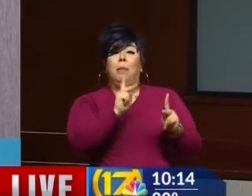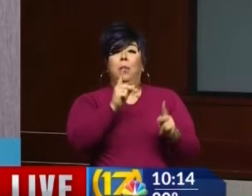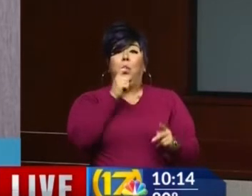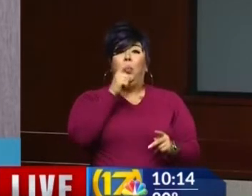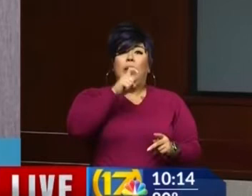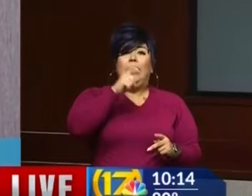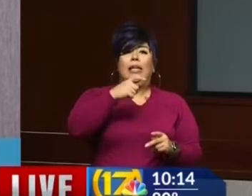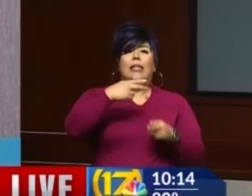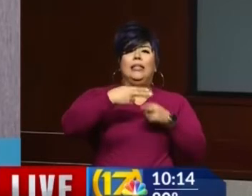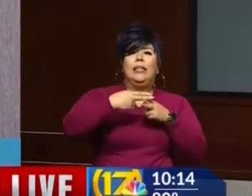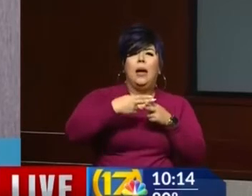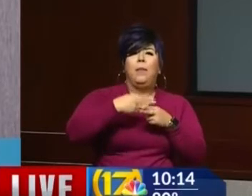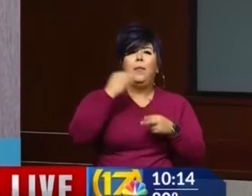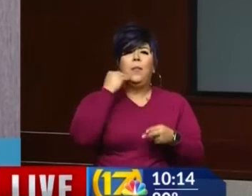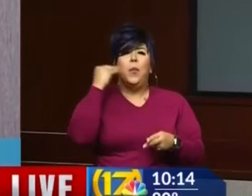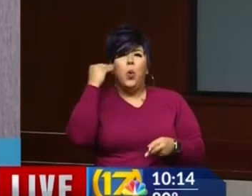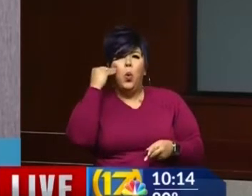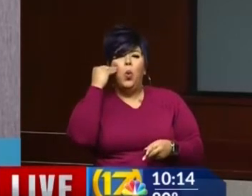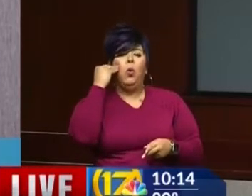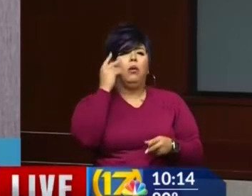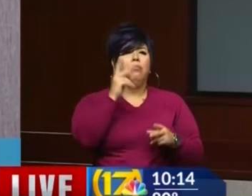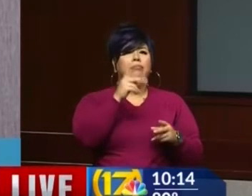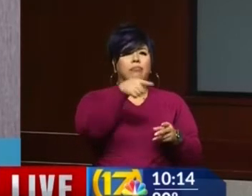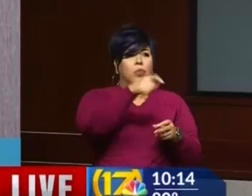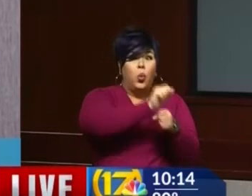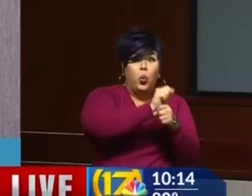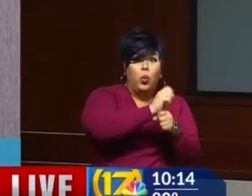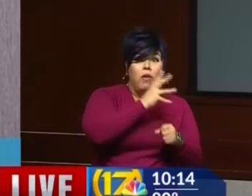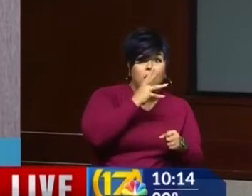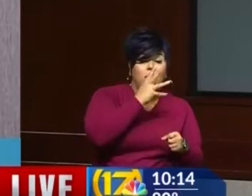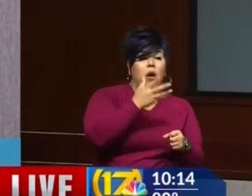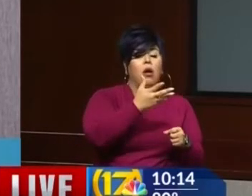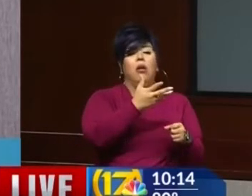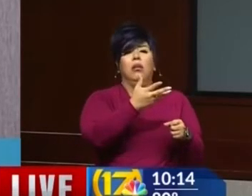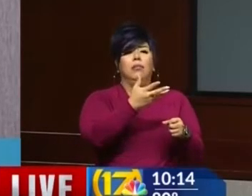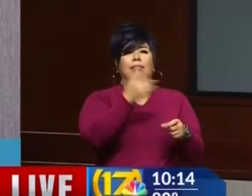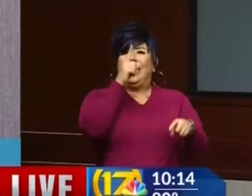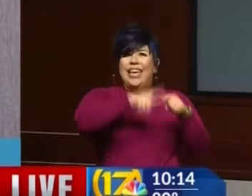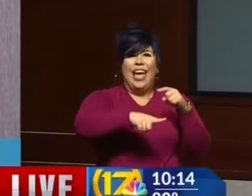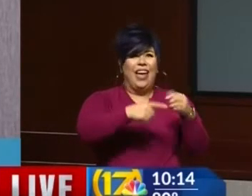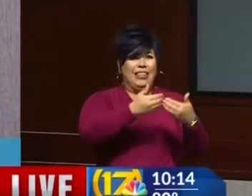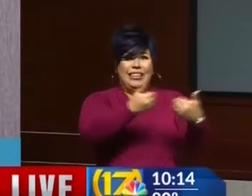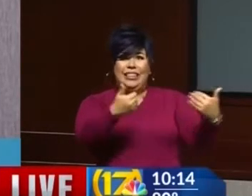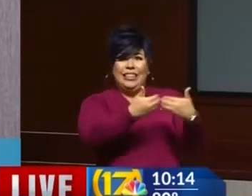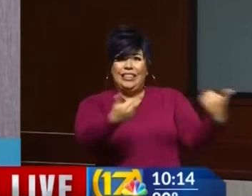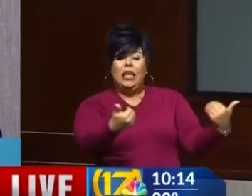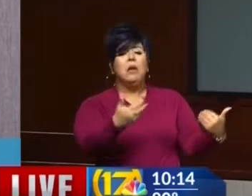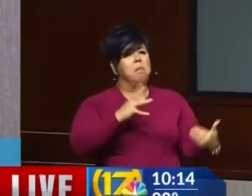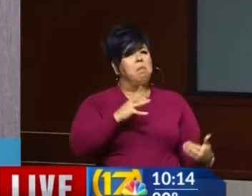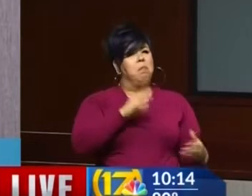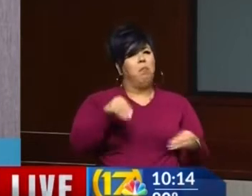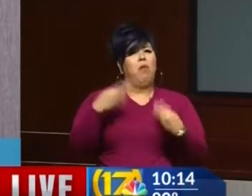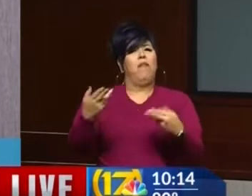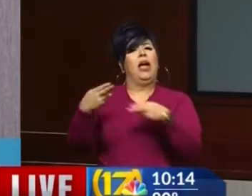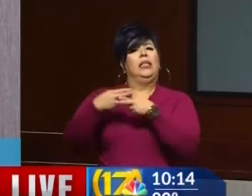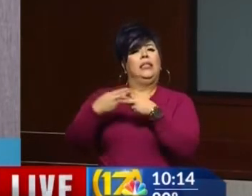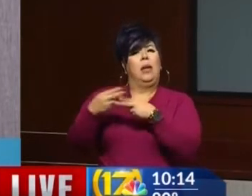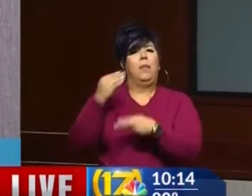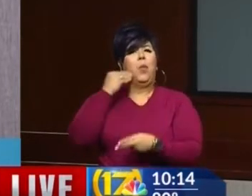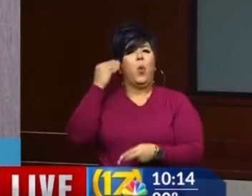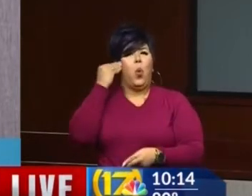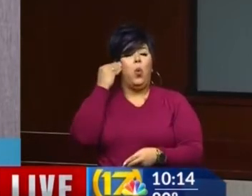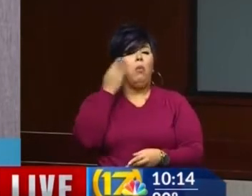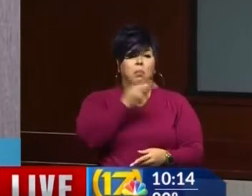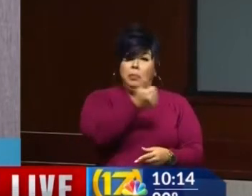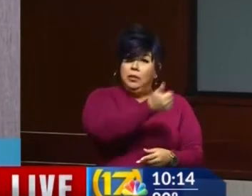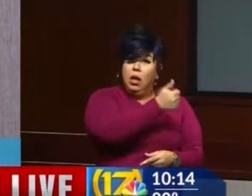housing options for essential farm and food processing workers who are either COVID-19 positive and are not